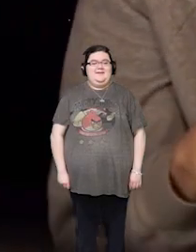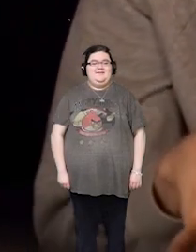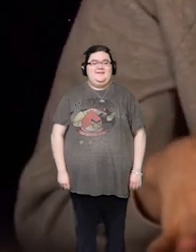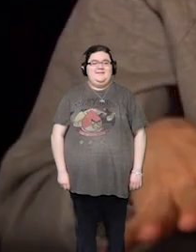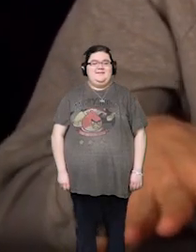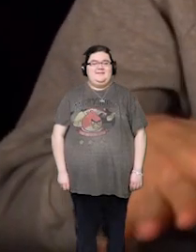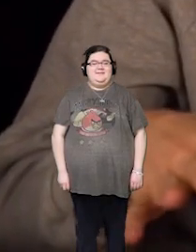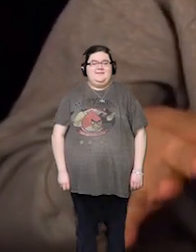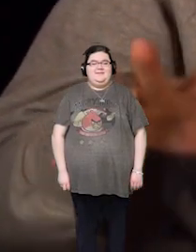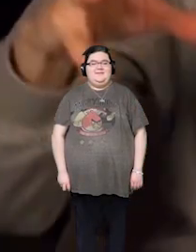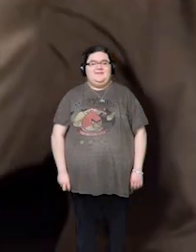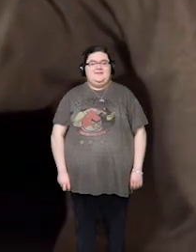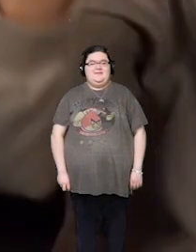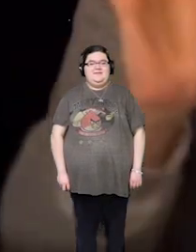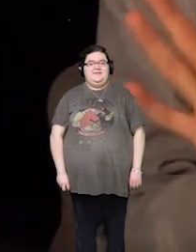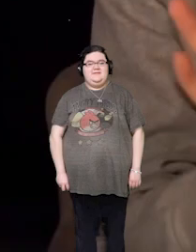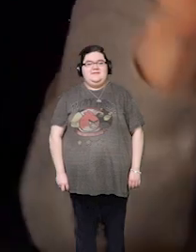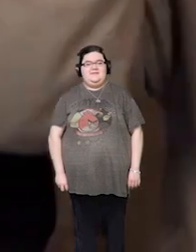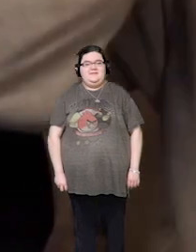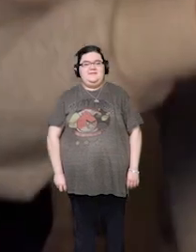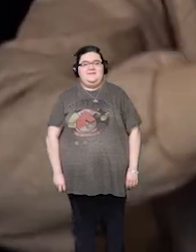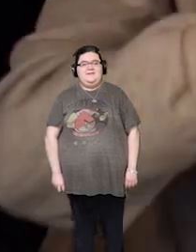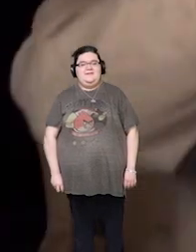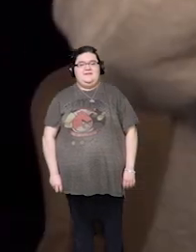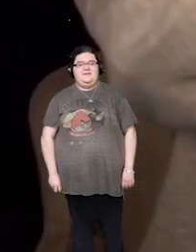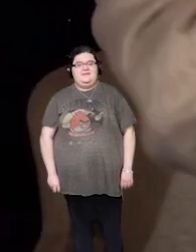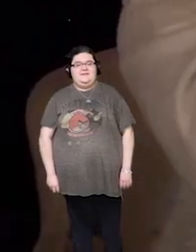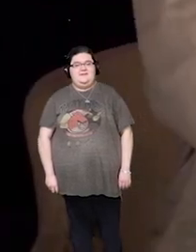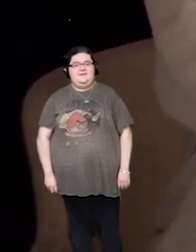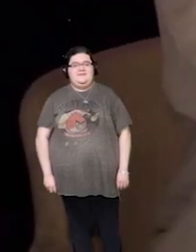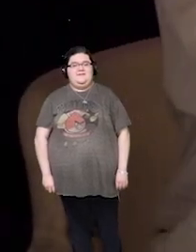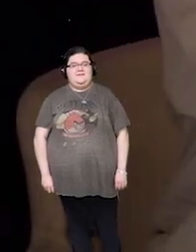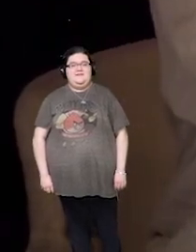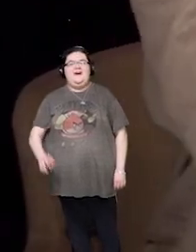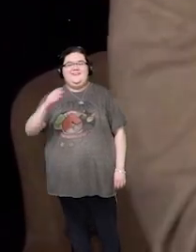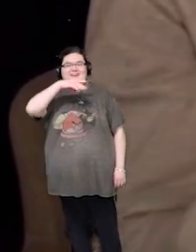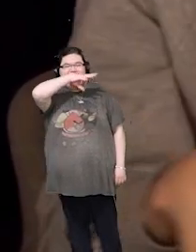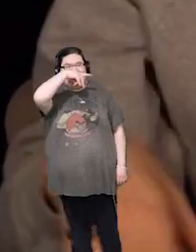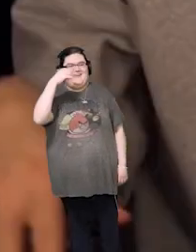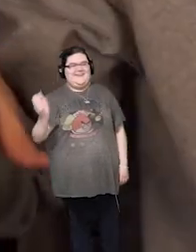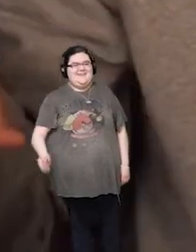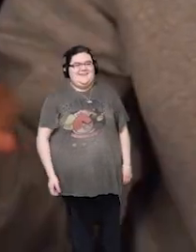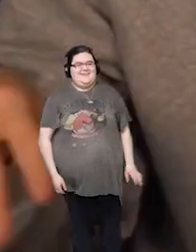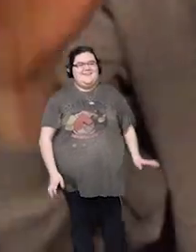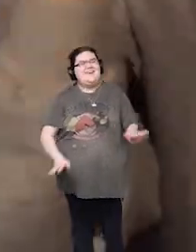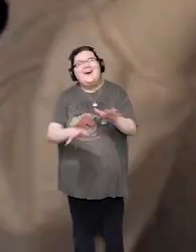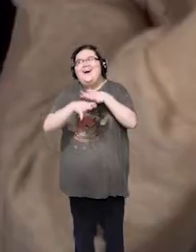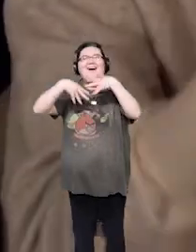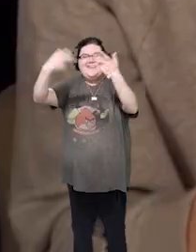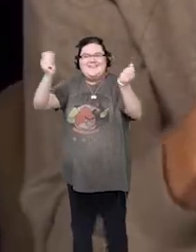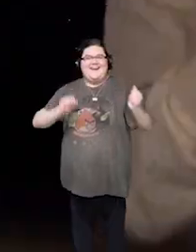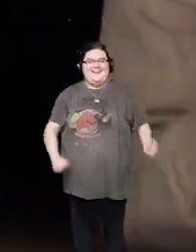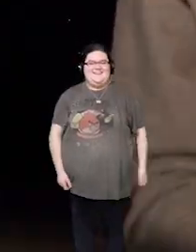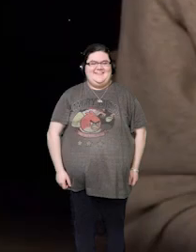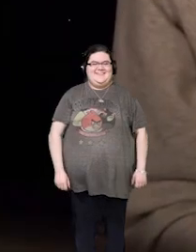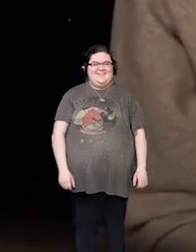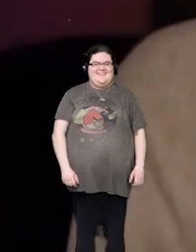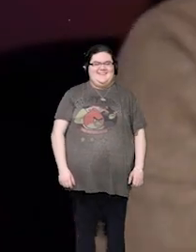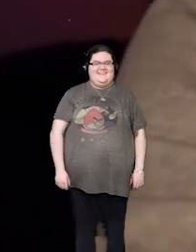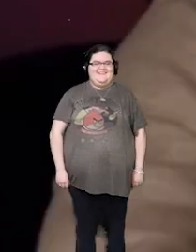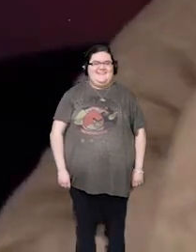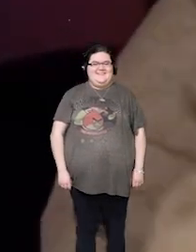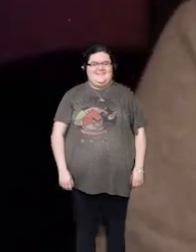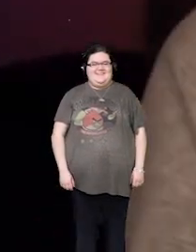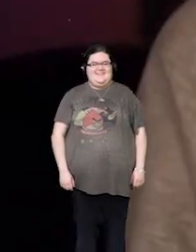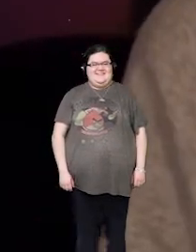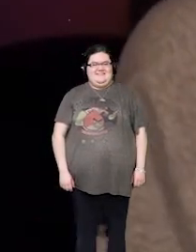in like films where there's like a pie and the smell goes under someone's nose. Oh yeah, yeah, yeah. Blow up and like, yeah. Like that. Like